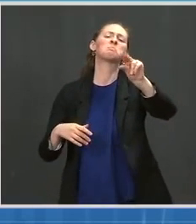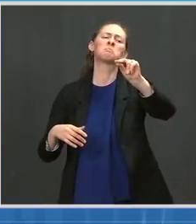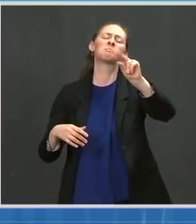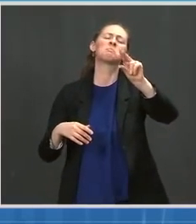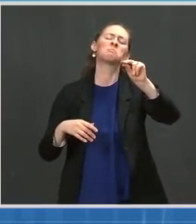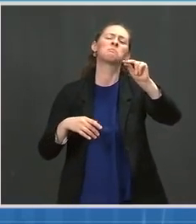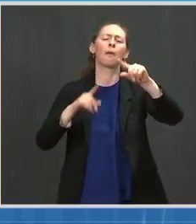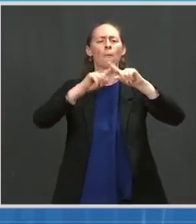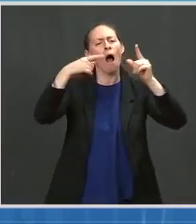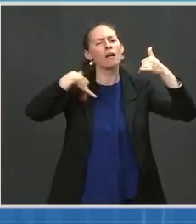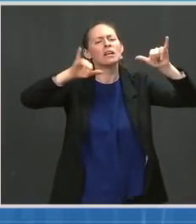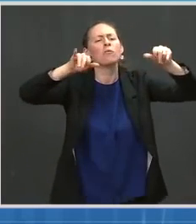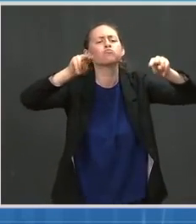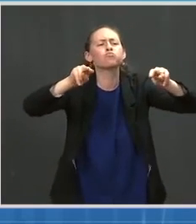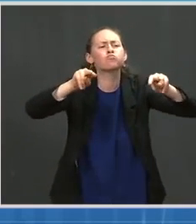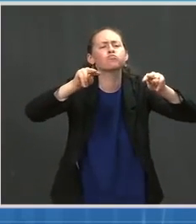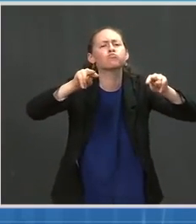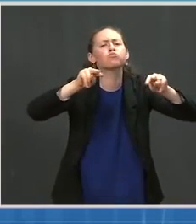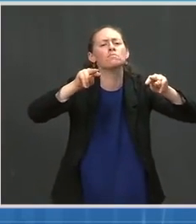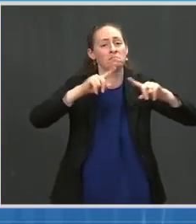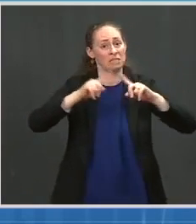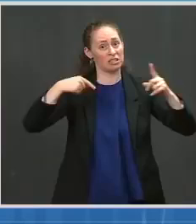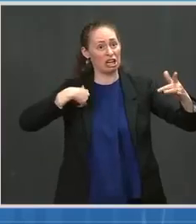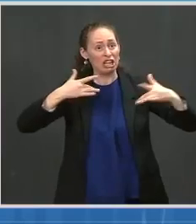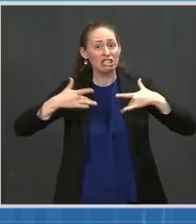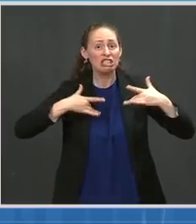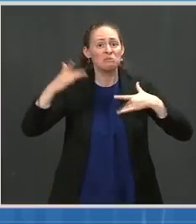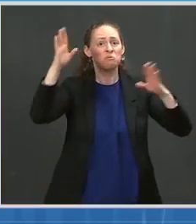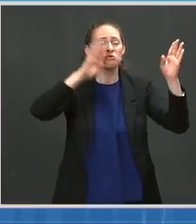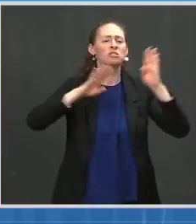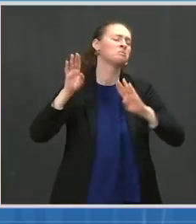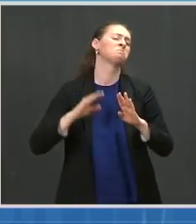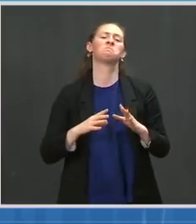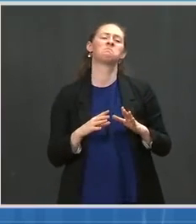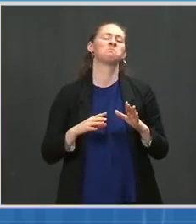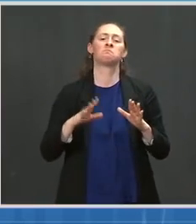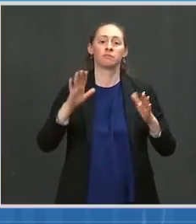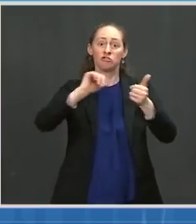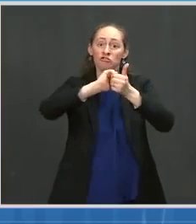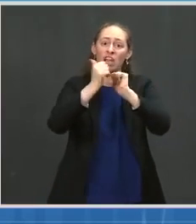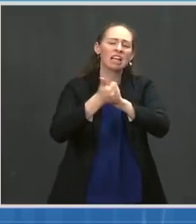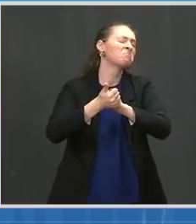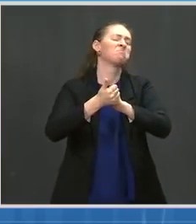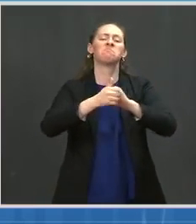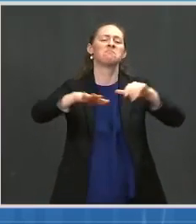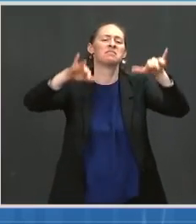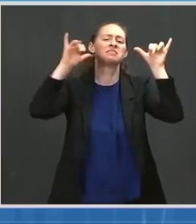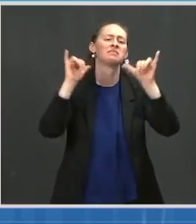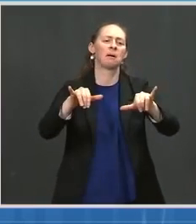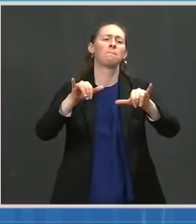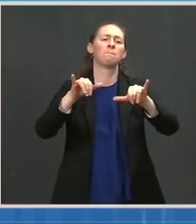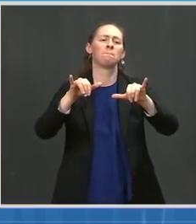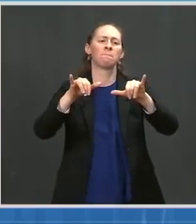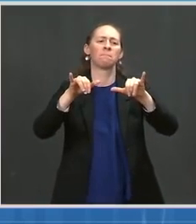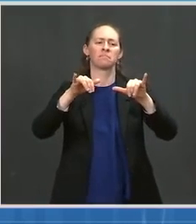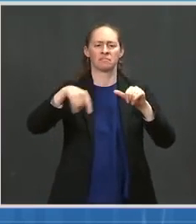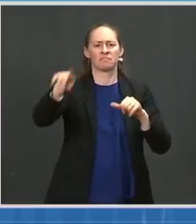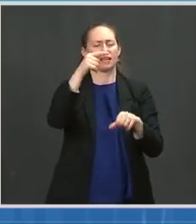very, very carefully, but I don't see anything that changes our concept of the vaccine and its